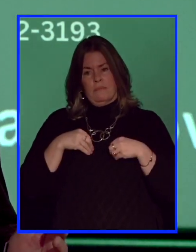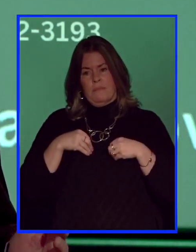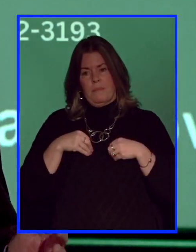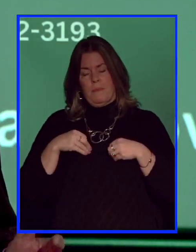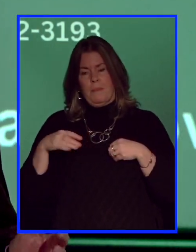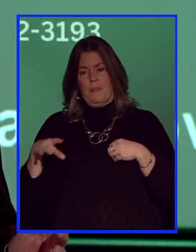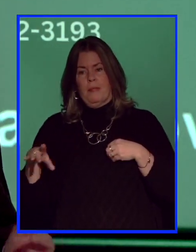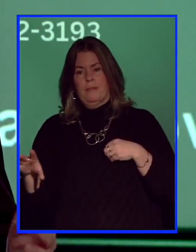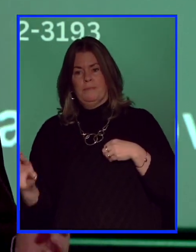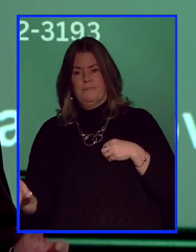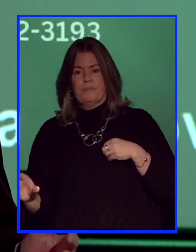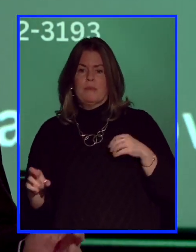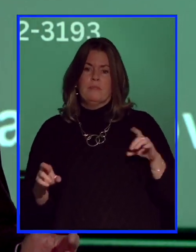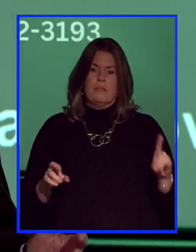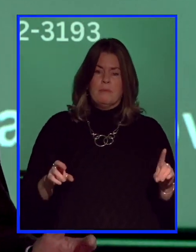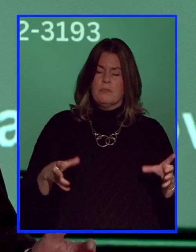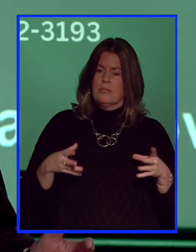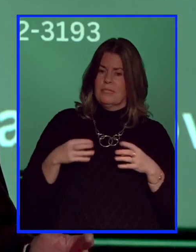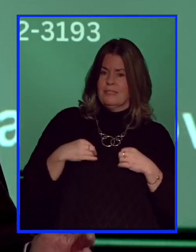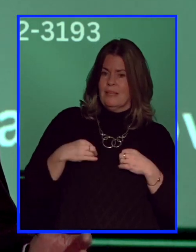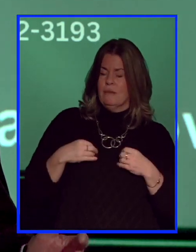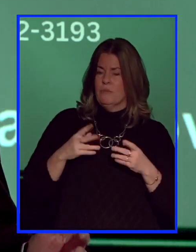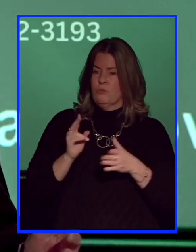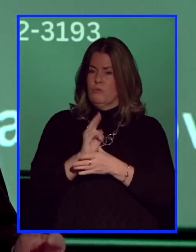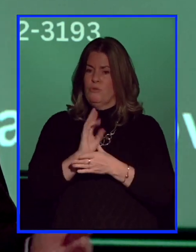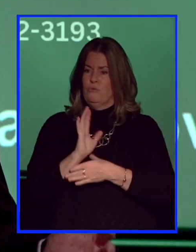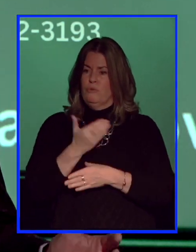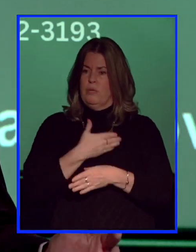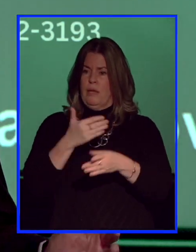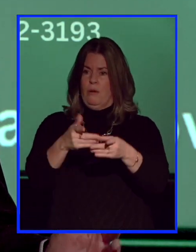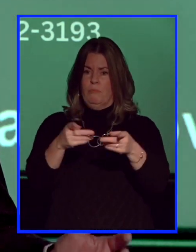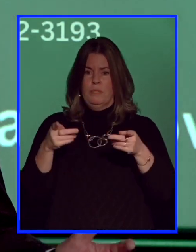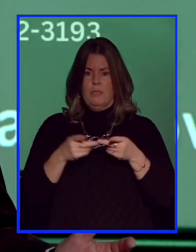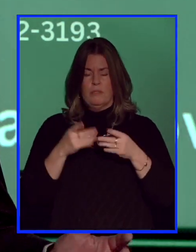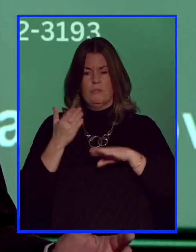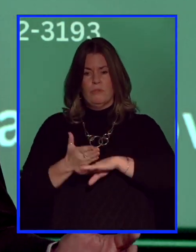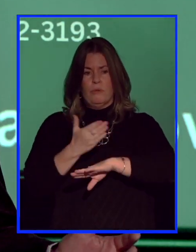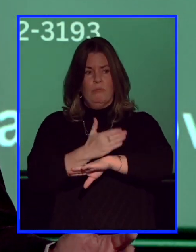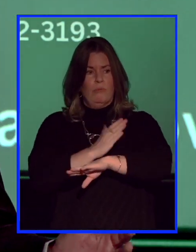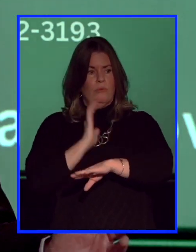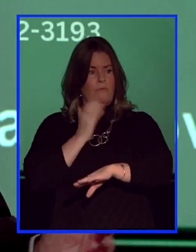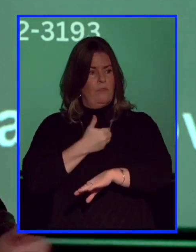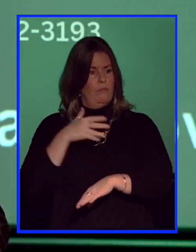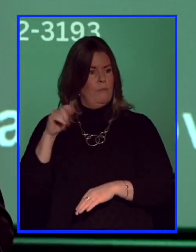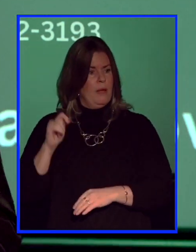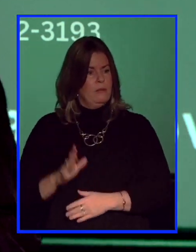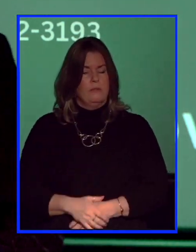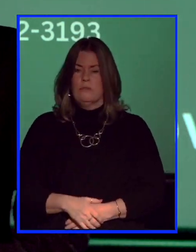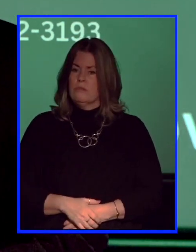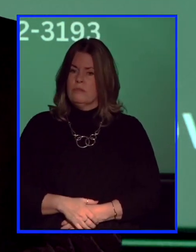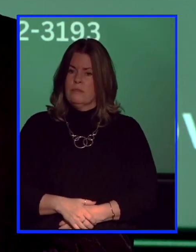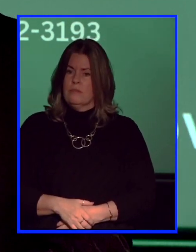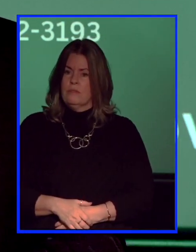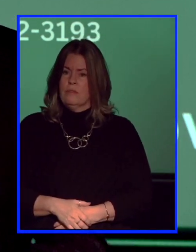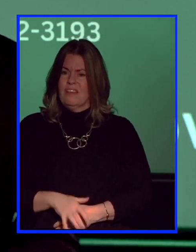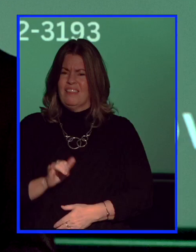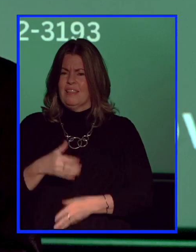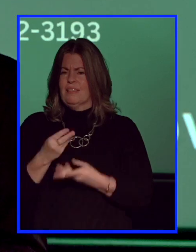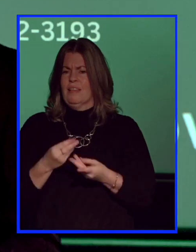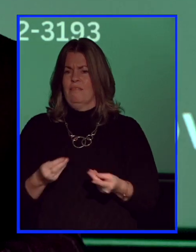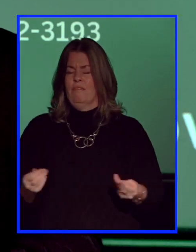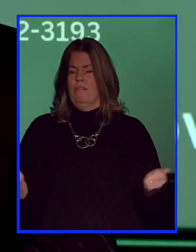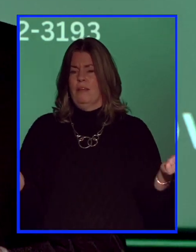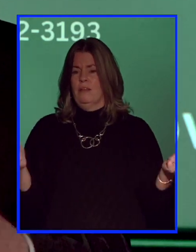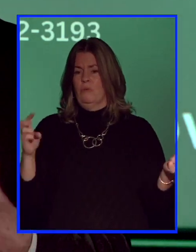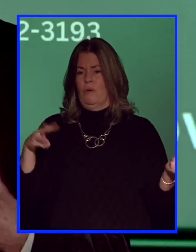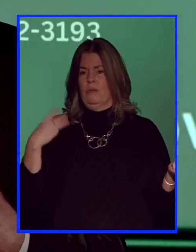Republicans and Democrats, to now use our position to make progress for Vermonters. That's what we have to do. Well, that's kind of faded away in